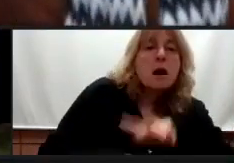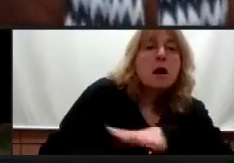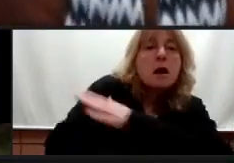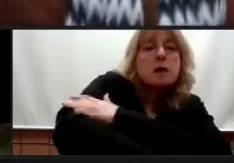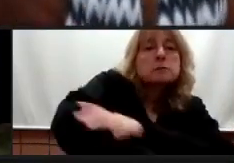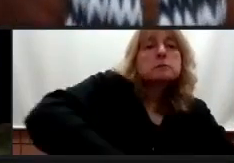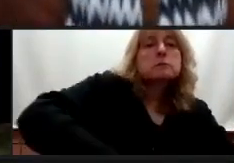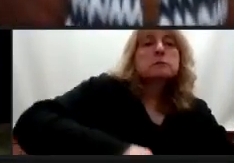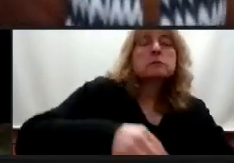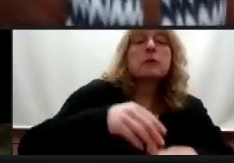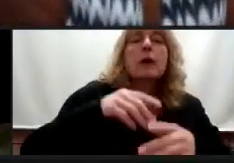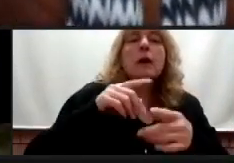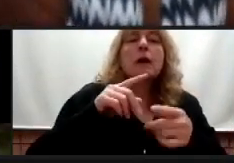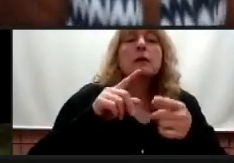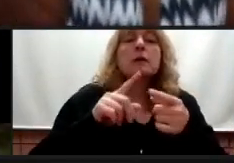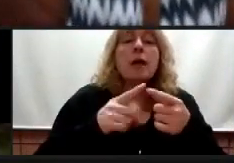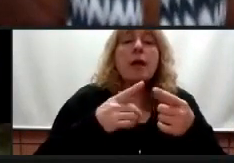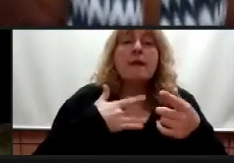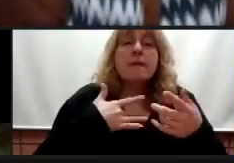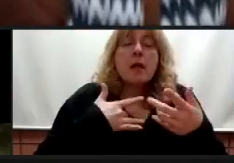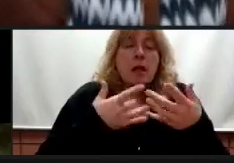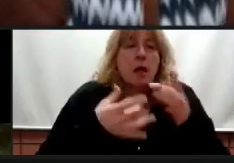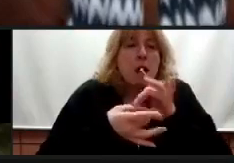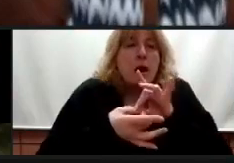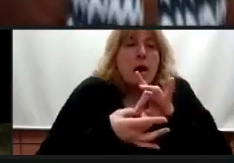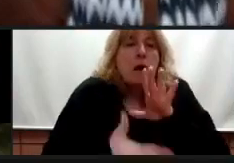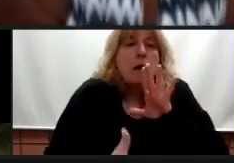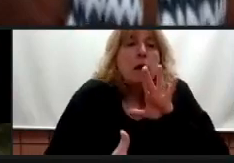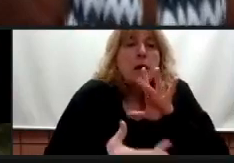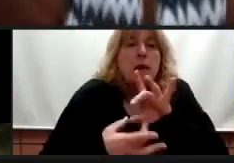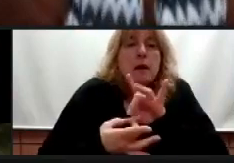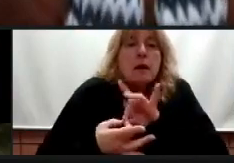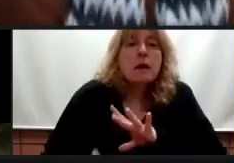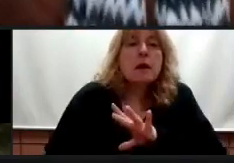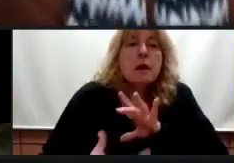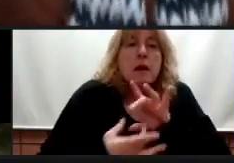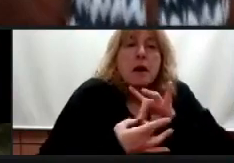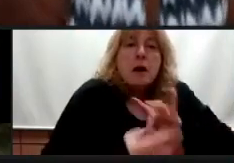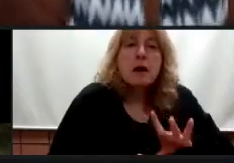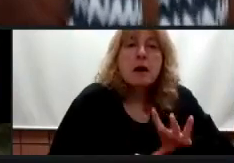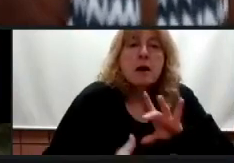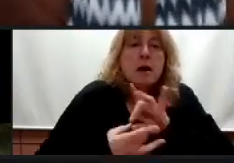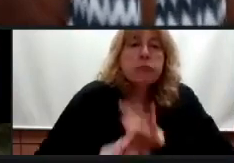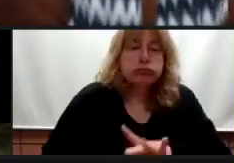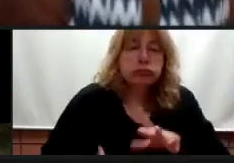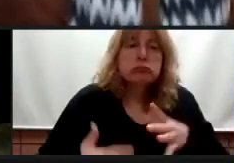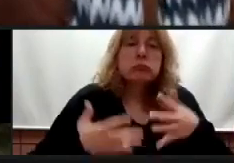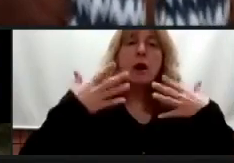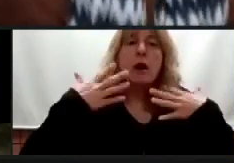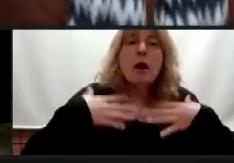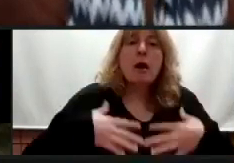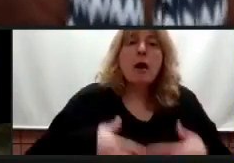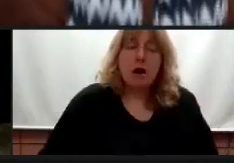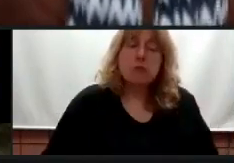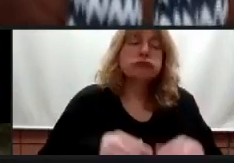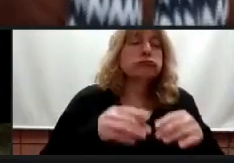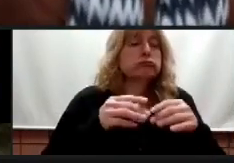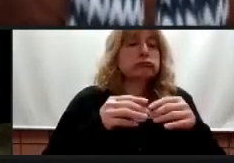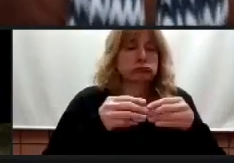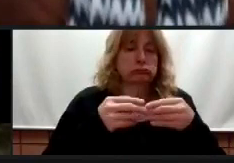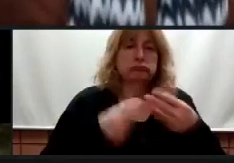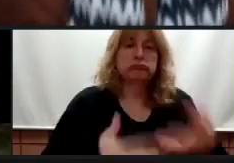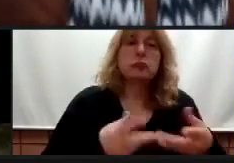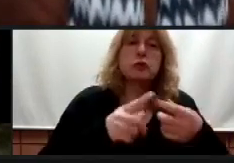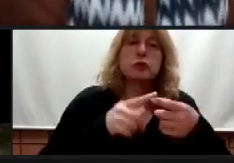need to just release and let go can be returned in a downward motion to the earth. And now standing firm and strong once